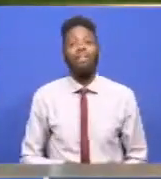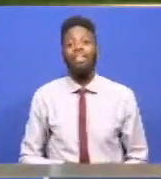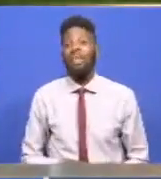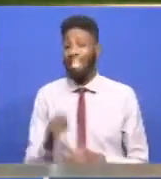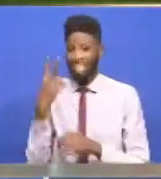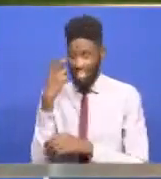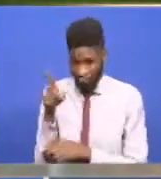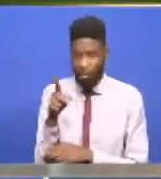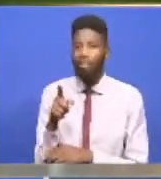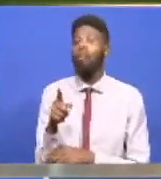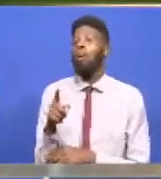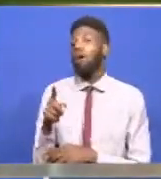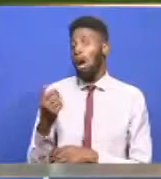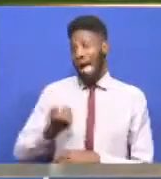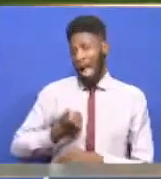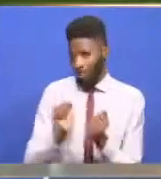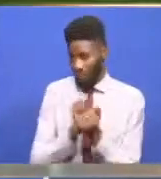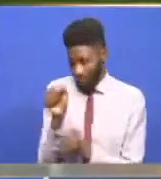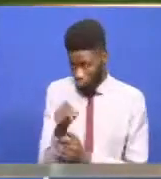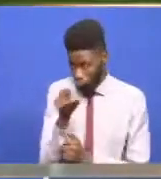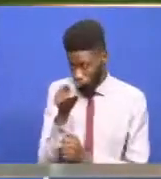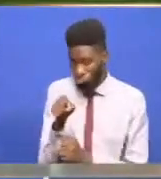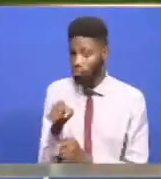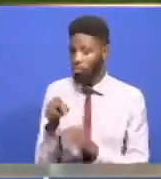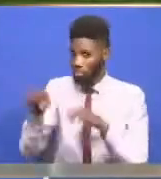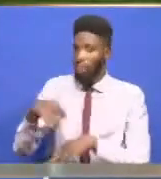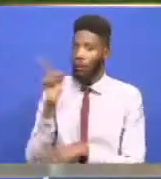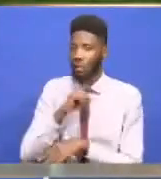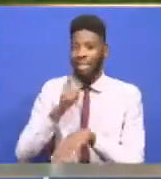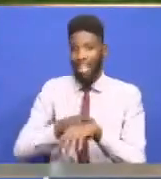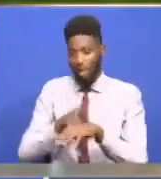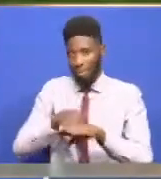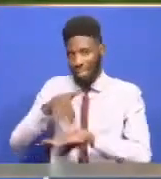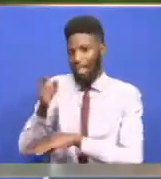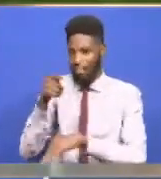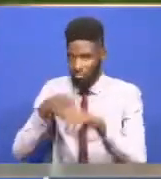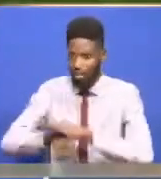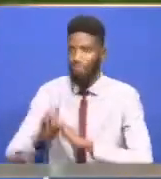15-year-old girl after she was sent to his house to get utensils.